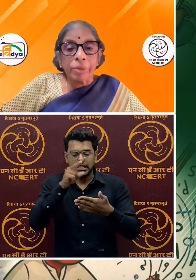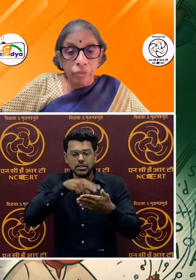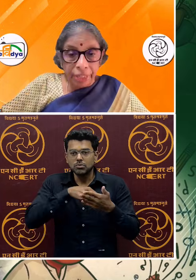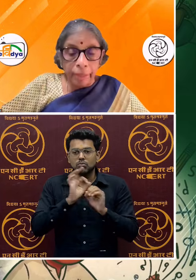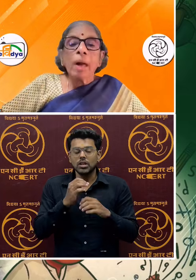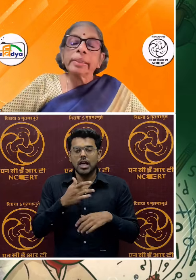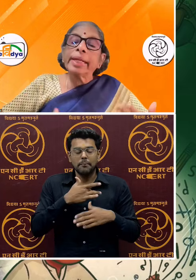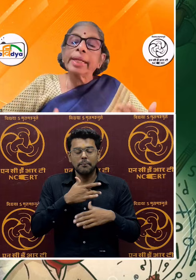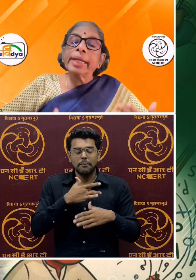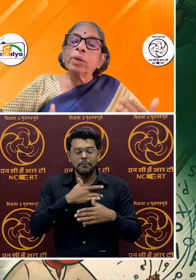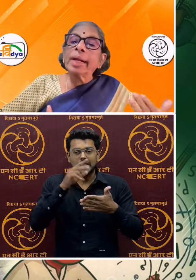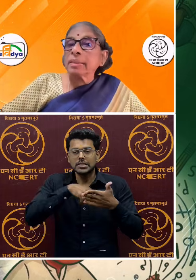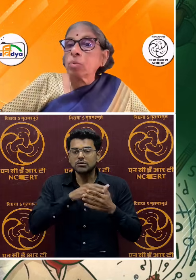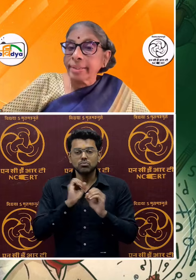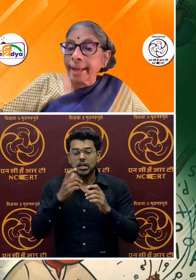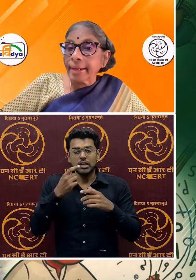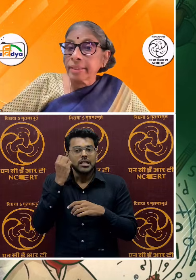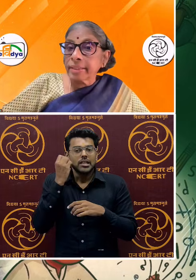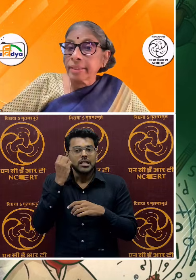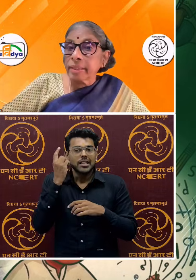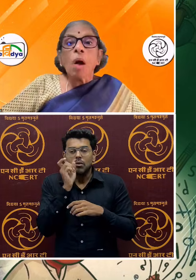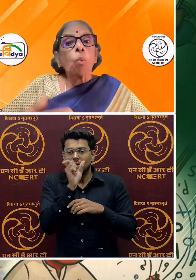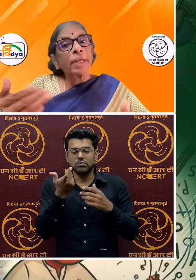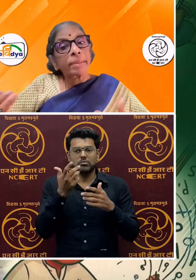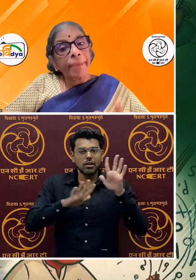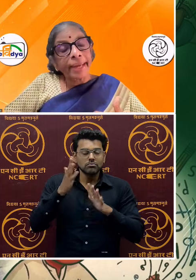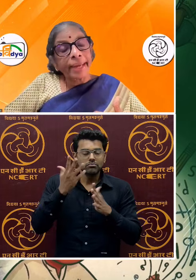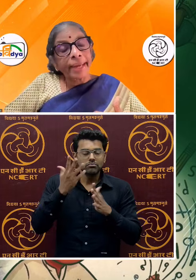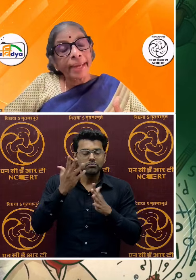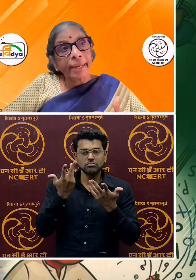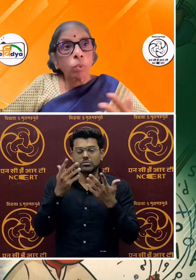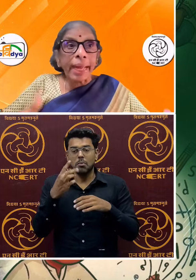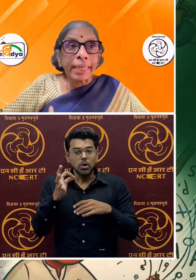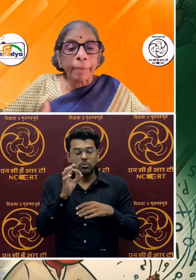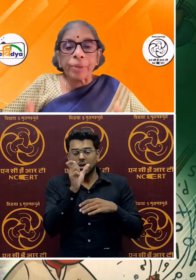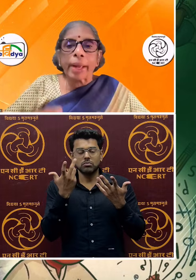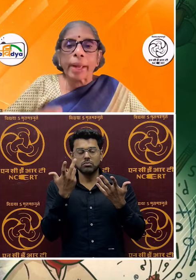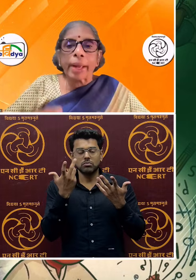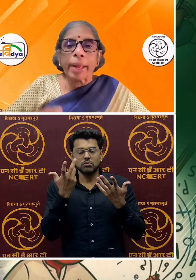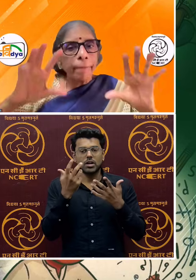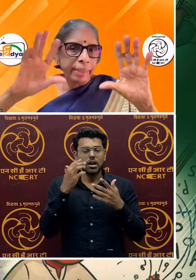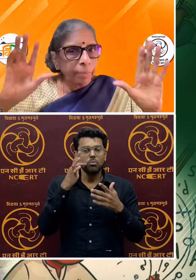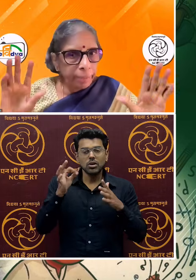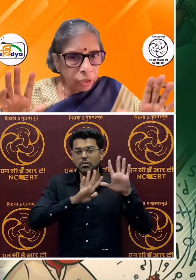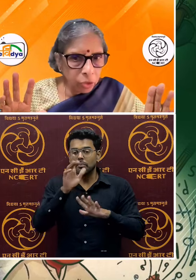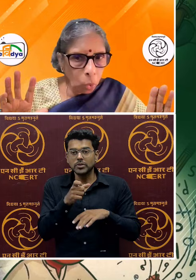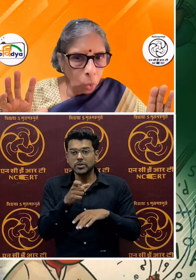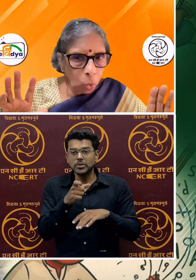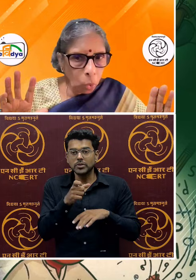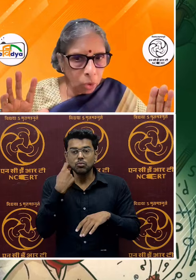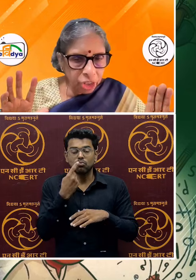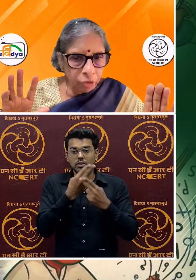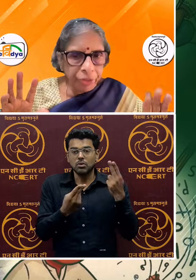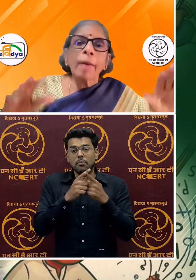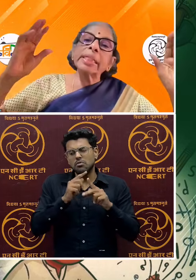have the habit of reading. They don't understand what is a character, what is the main character, where it happened, why. But they will be able to tell